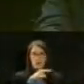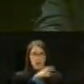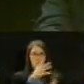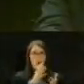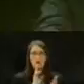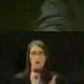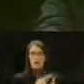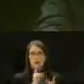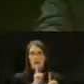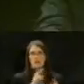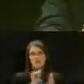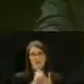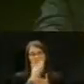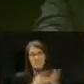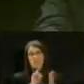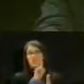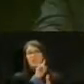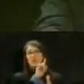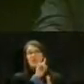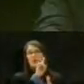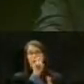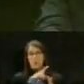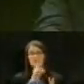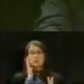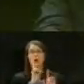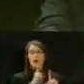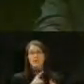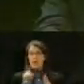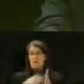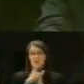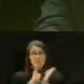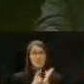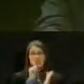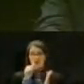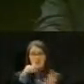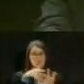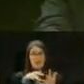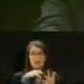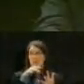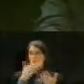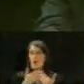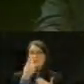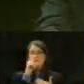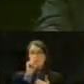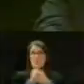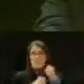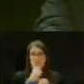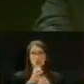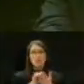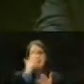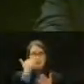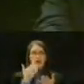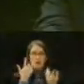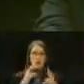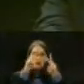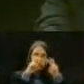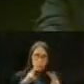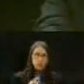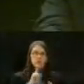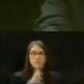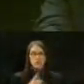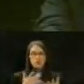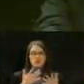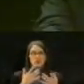not been looked at in about 20-some years, and so that's why they're wanting to look at it to really take some of the vagueness out of it, put some teeth into it, if you